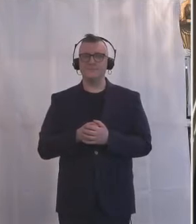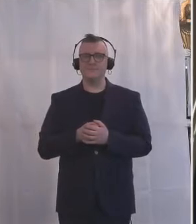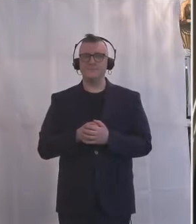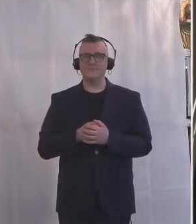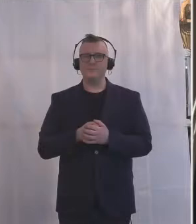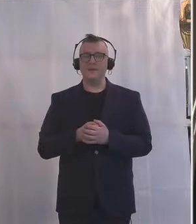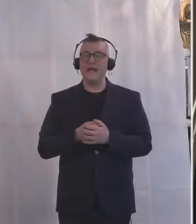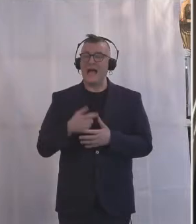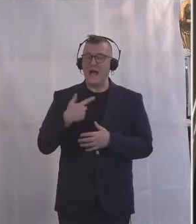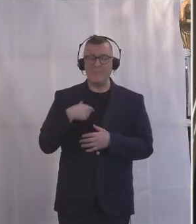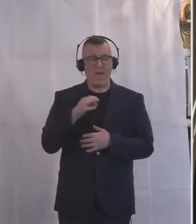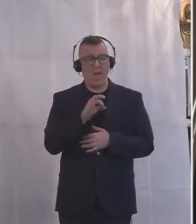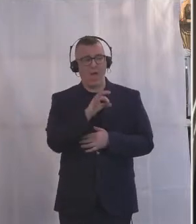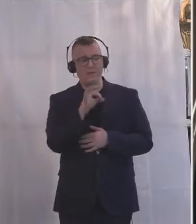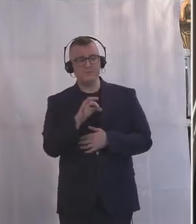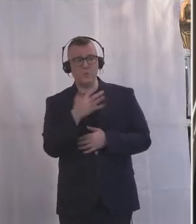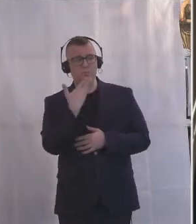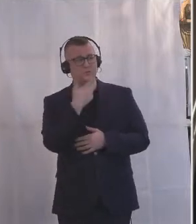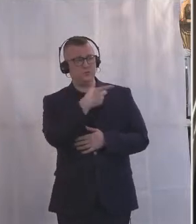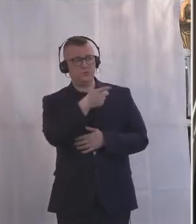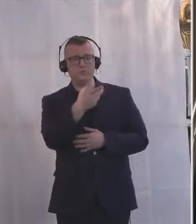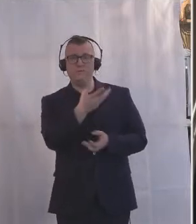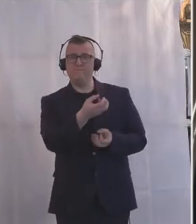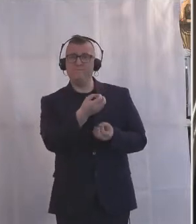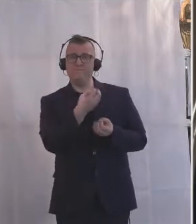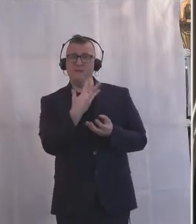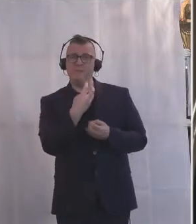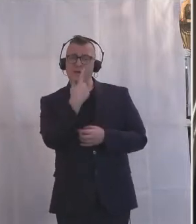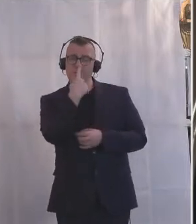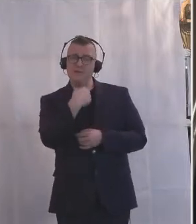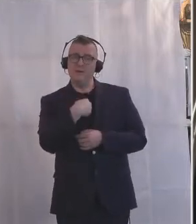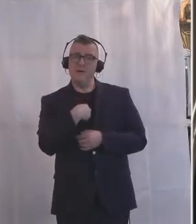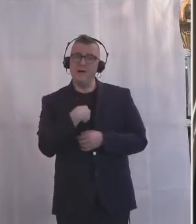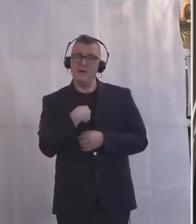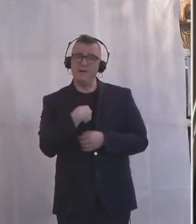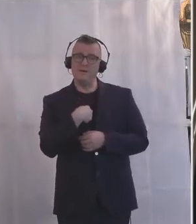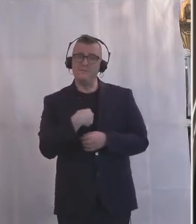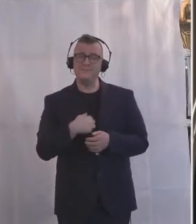actually feedback, and just